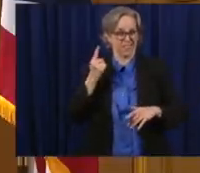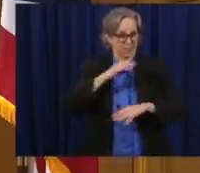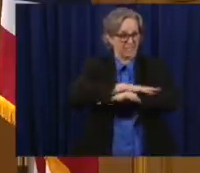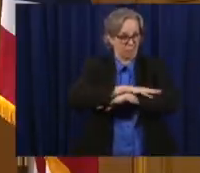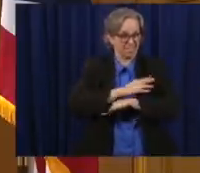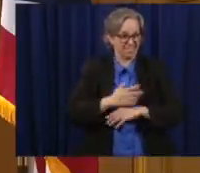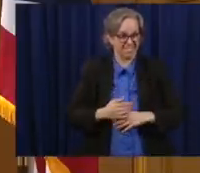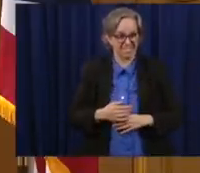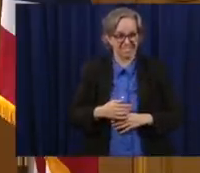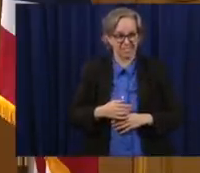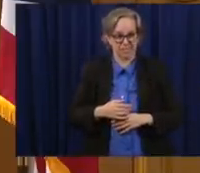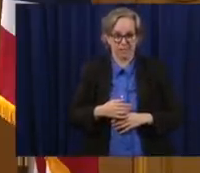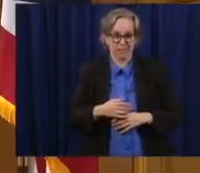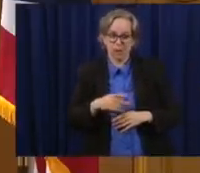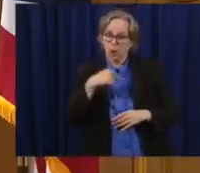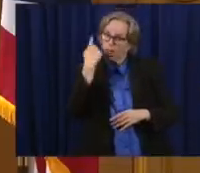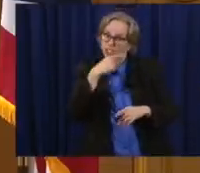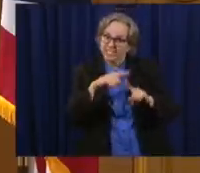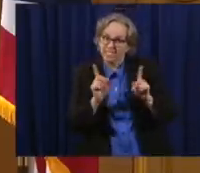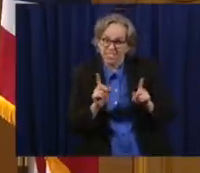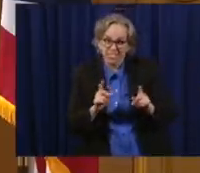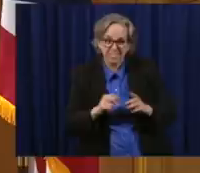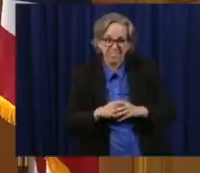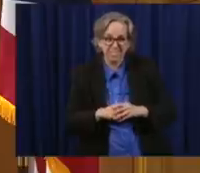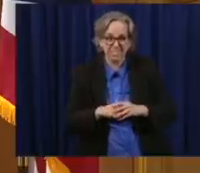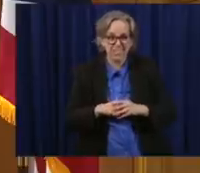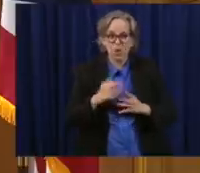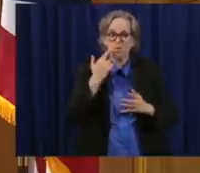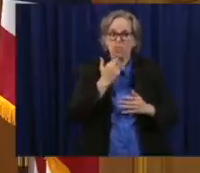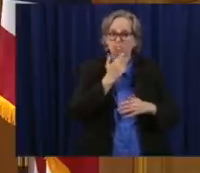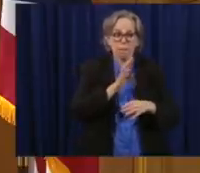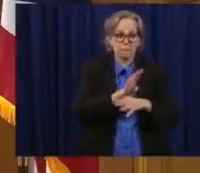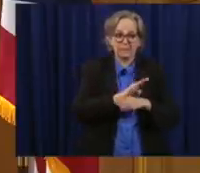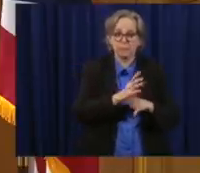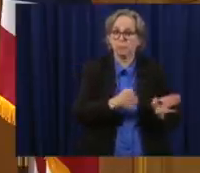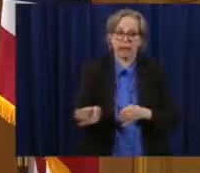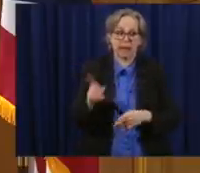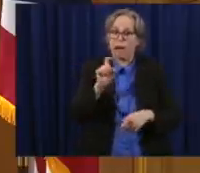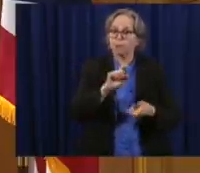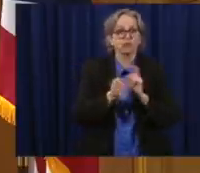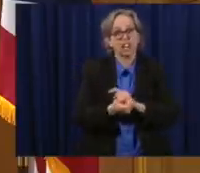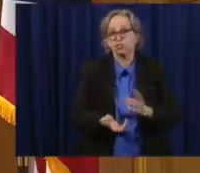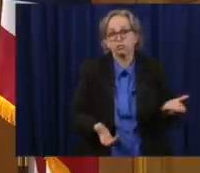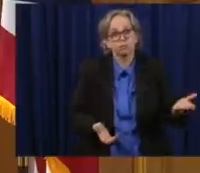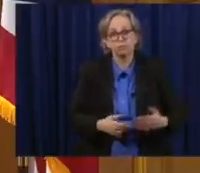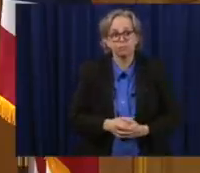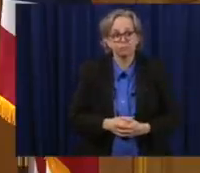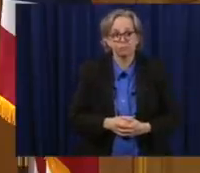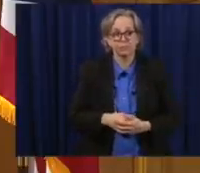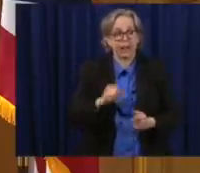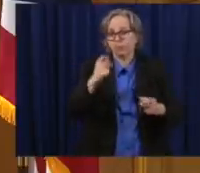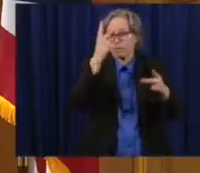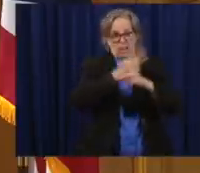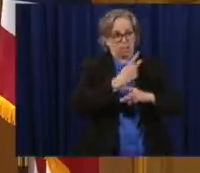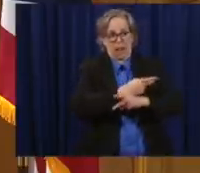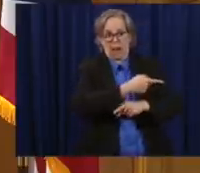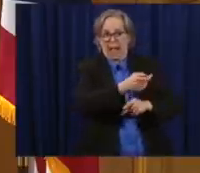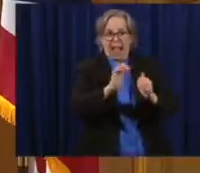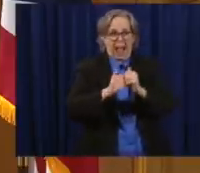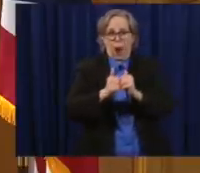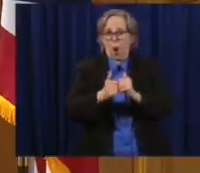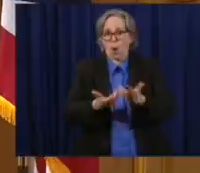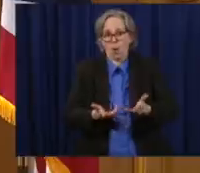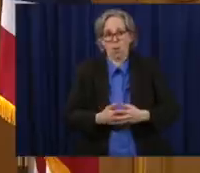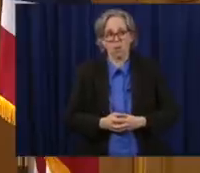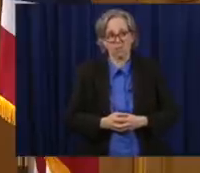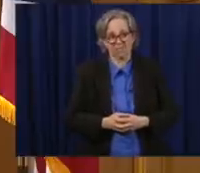The business plan of these restaurants is going to have to change, and they're going to have to figure out how they can make it by having those changes.